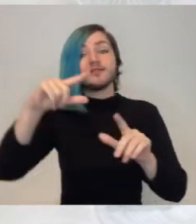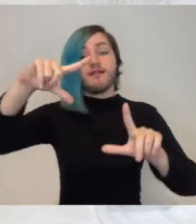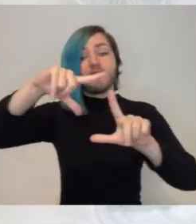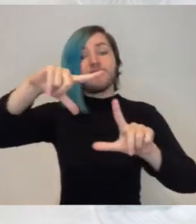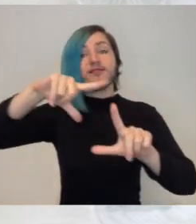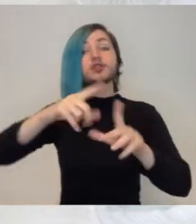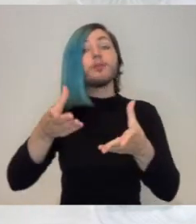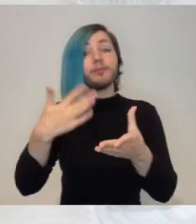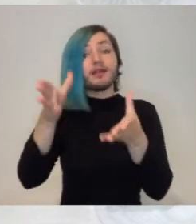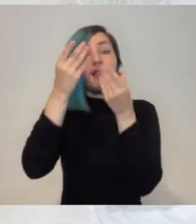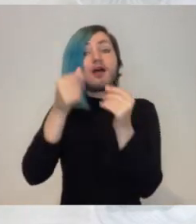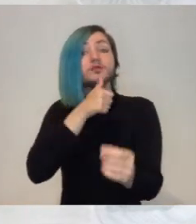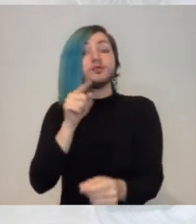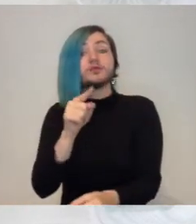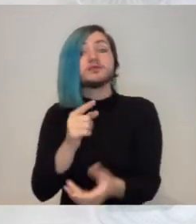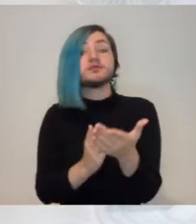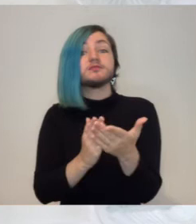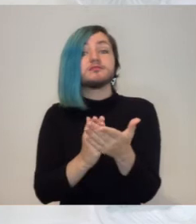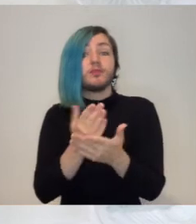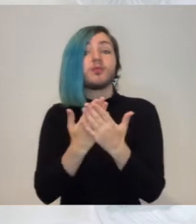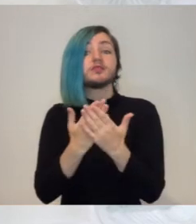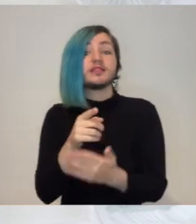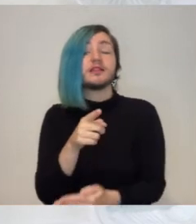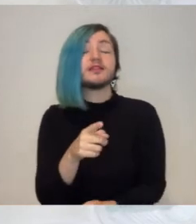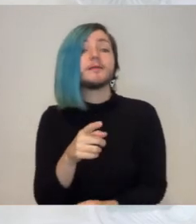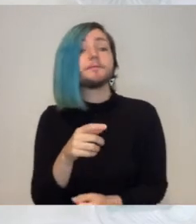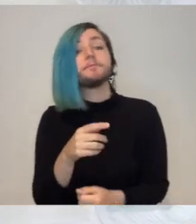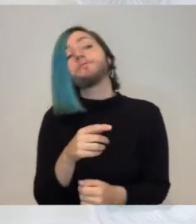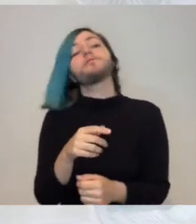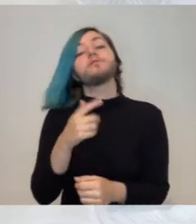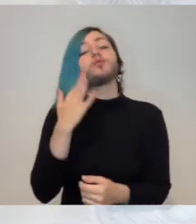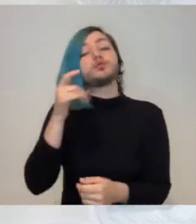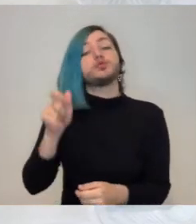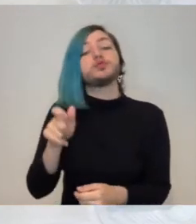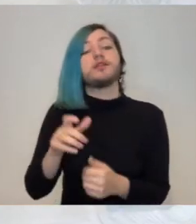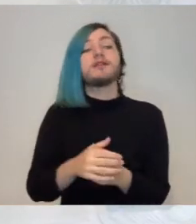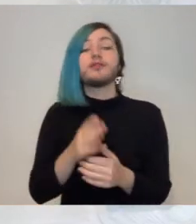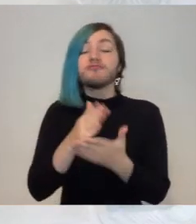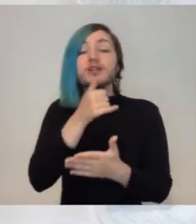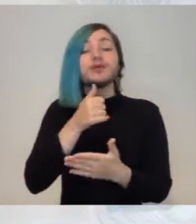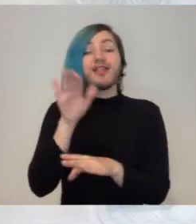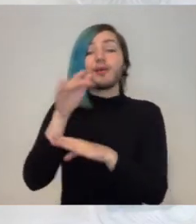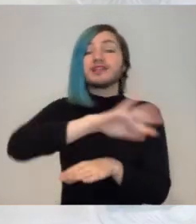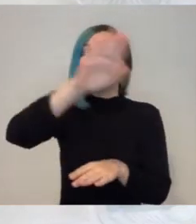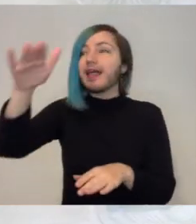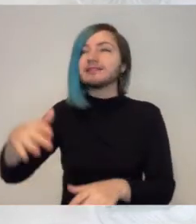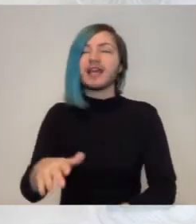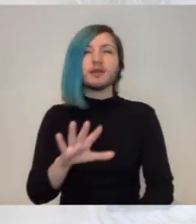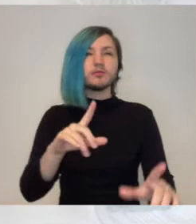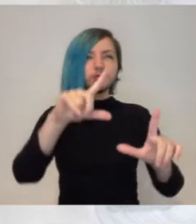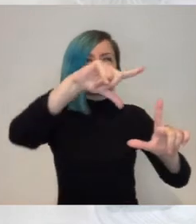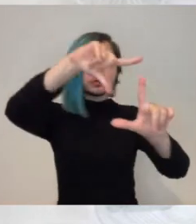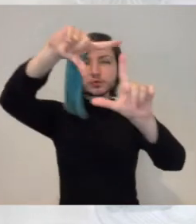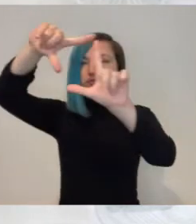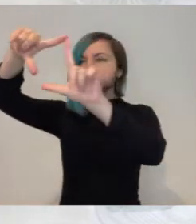learnt to use when I was a student. And it's a really good way of, when you're out in the landscape, of identifying what your